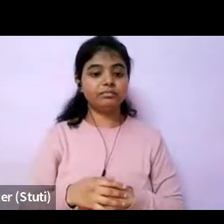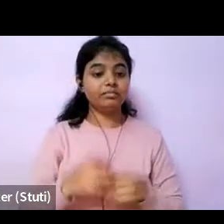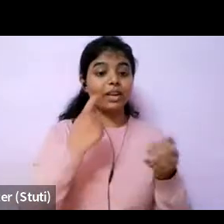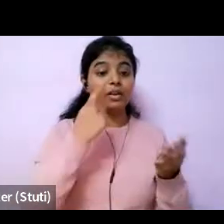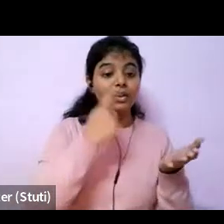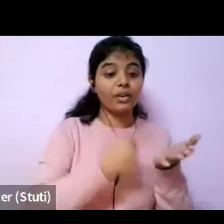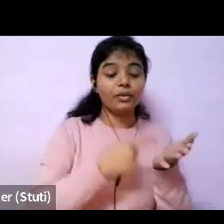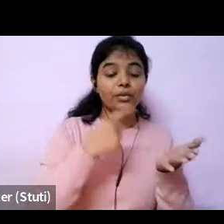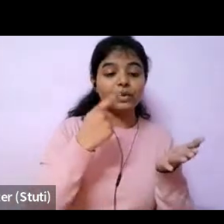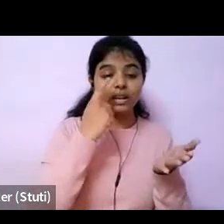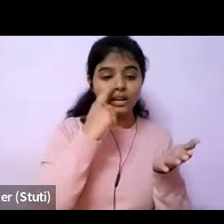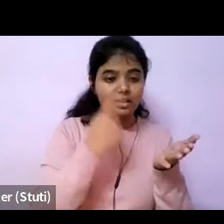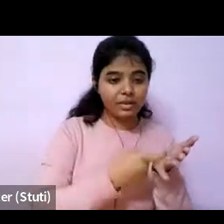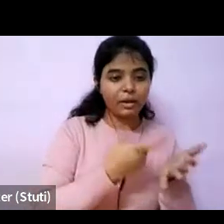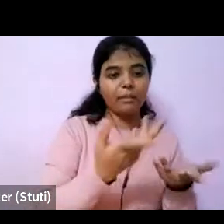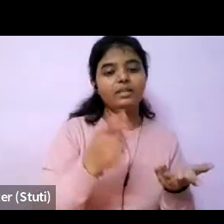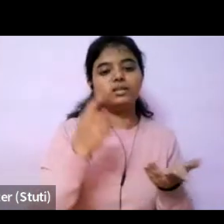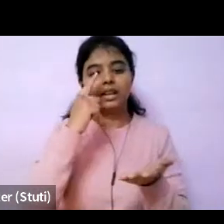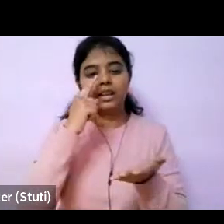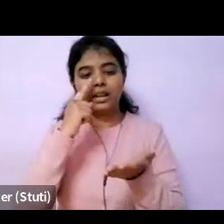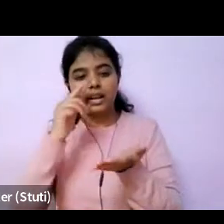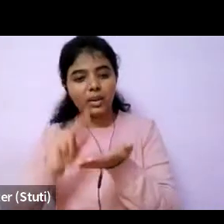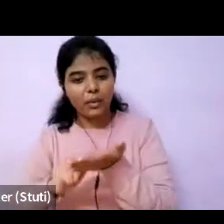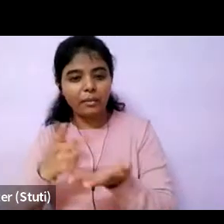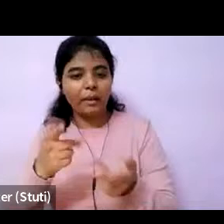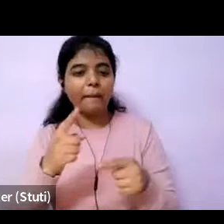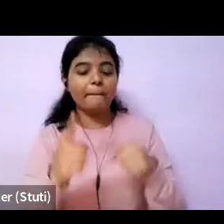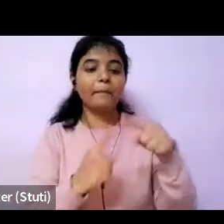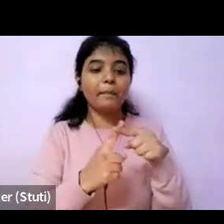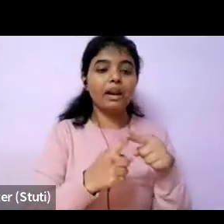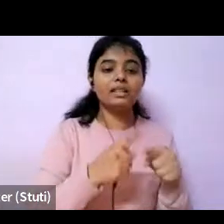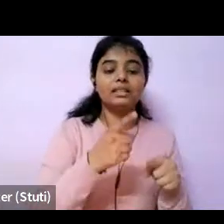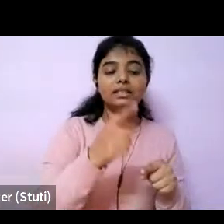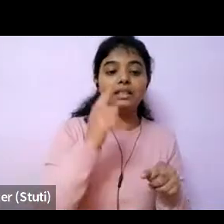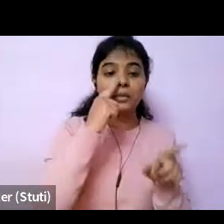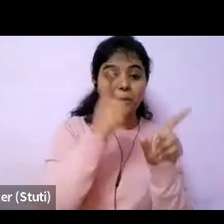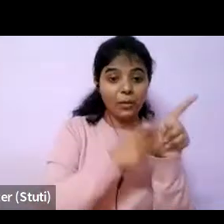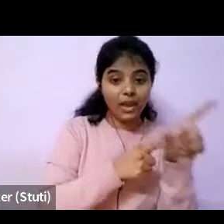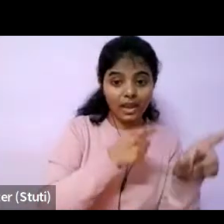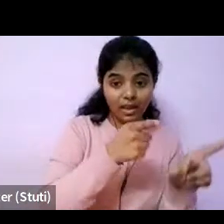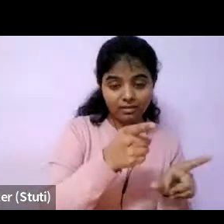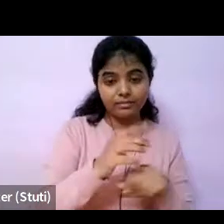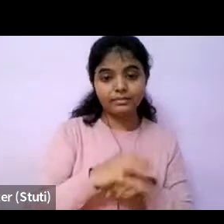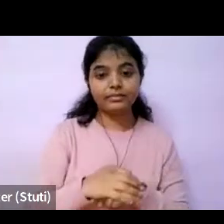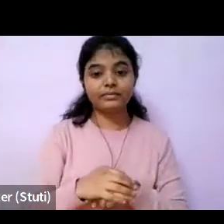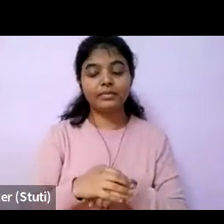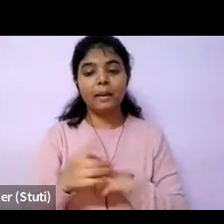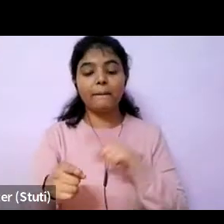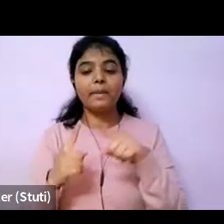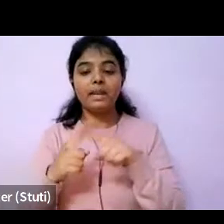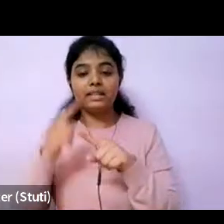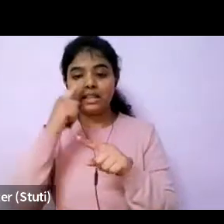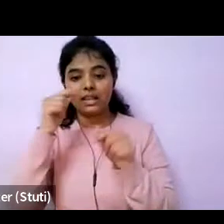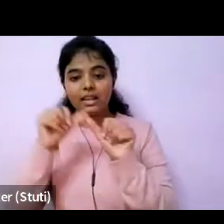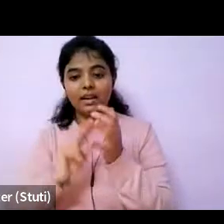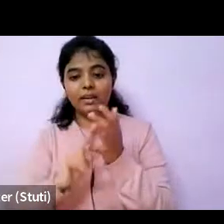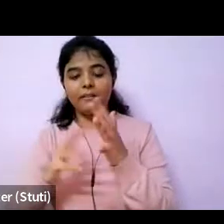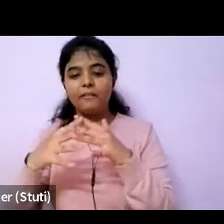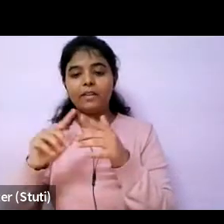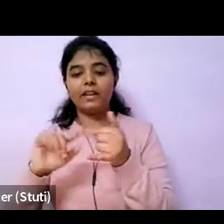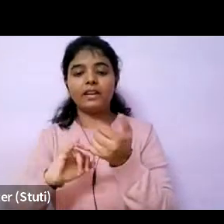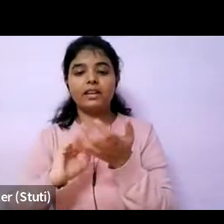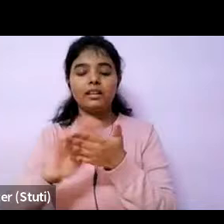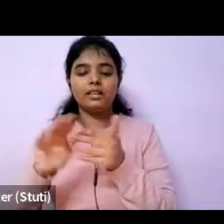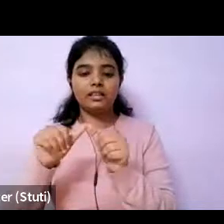Rimjhim, Anwesha, Noble, as well as AOE for their enriching contribution to this particular